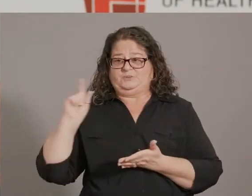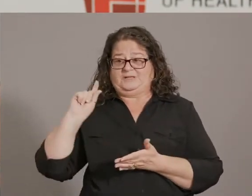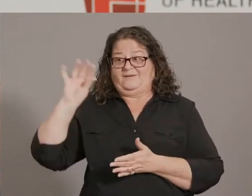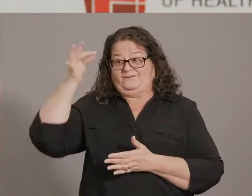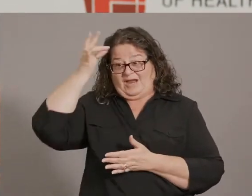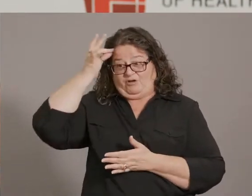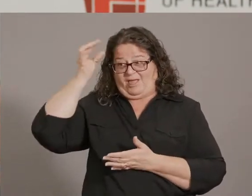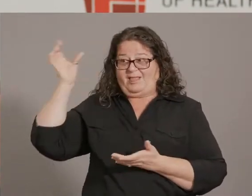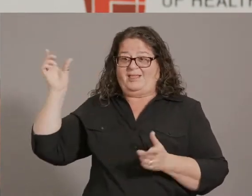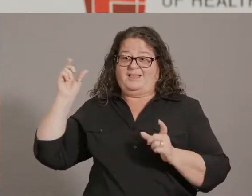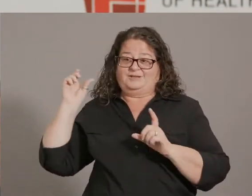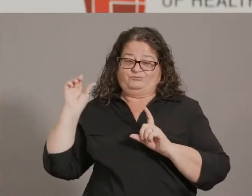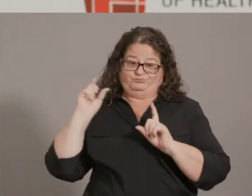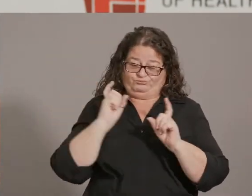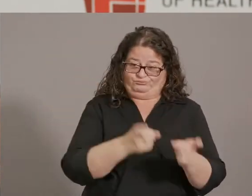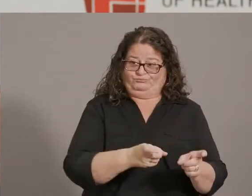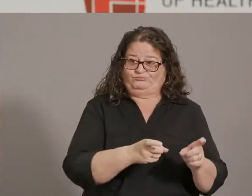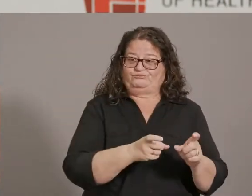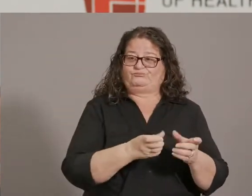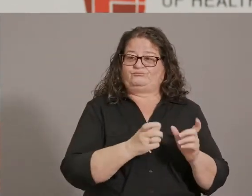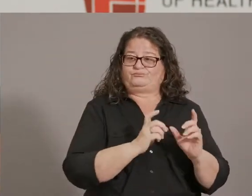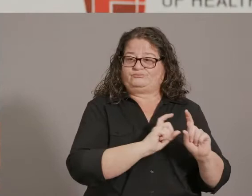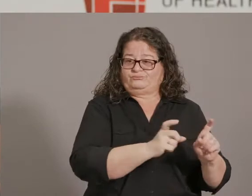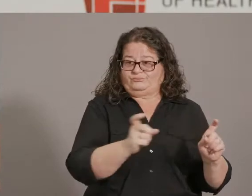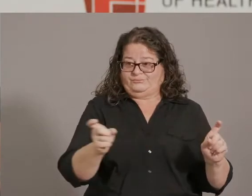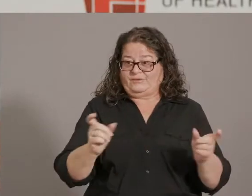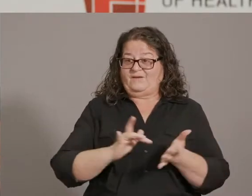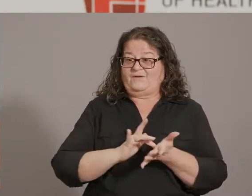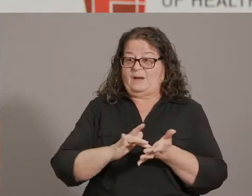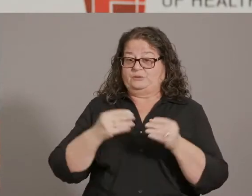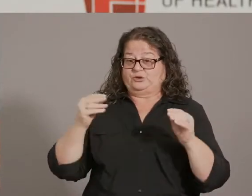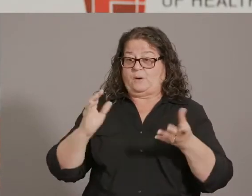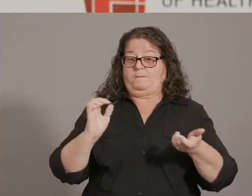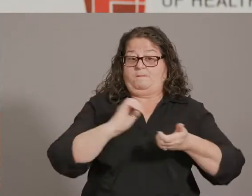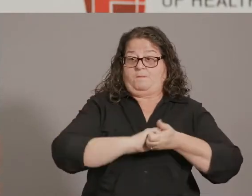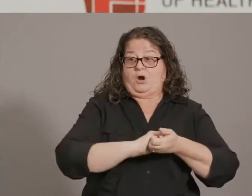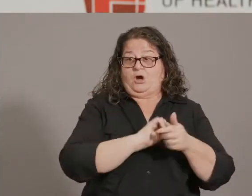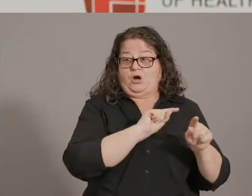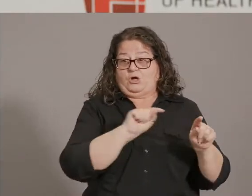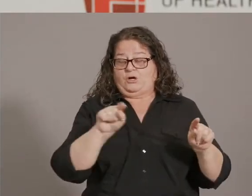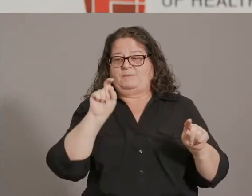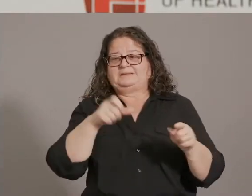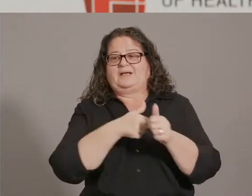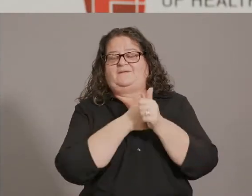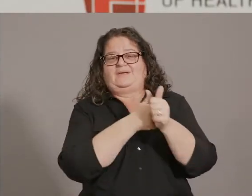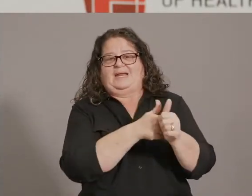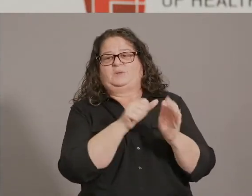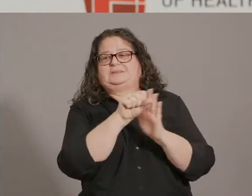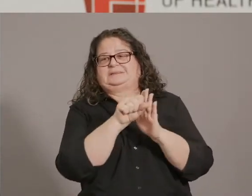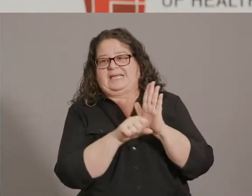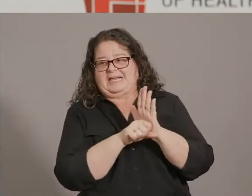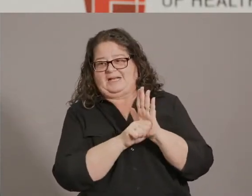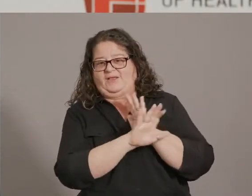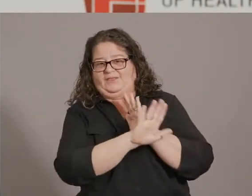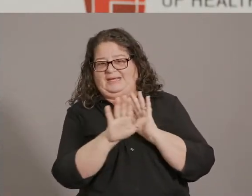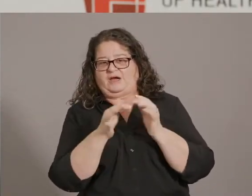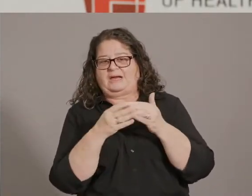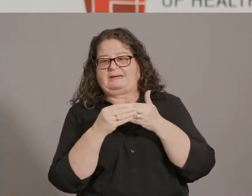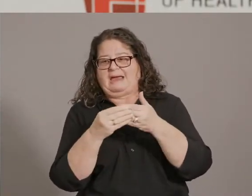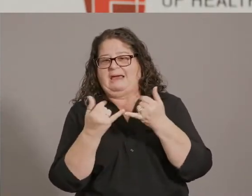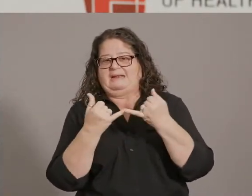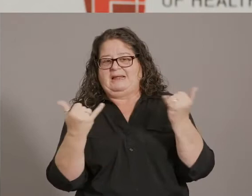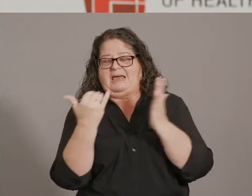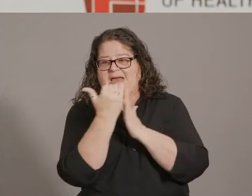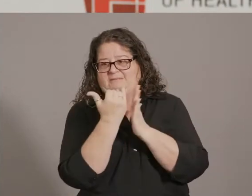What our pharmacy partners do is they follow the state's guidance for that. The CDC makes, like, we have to fill out a